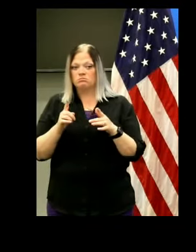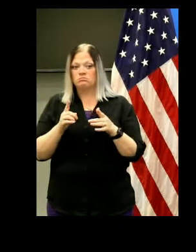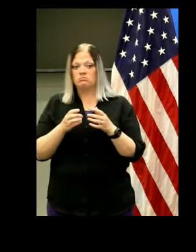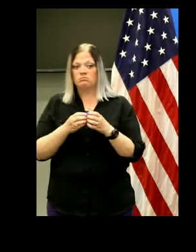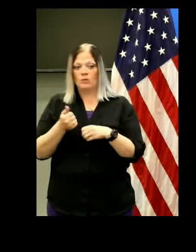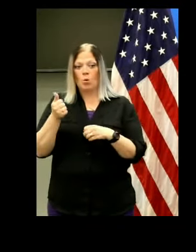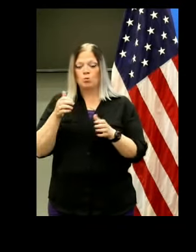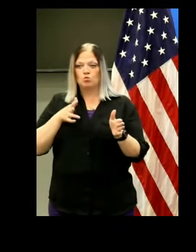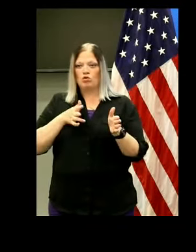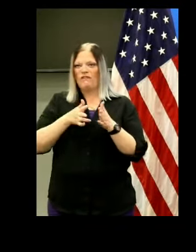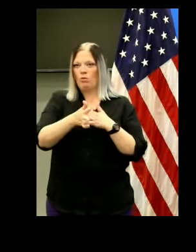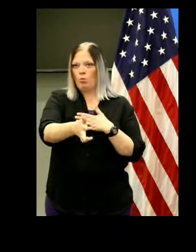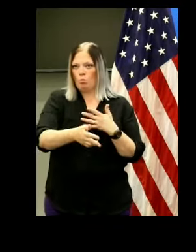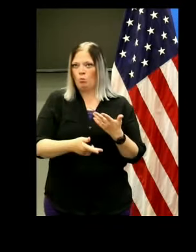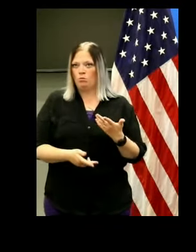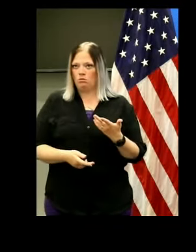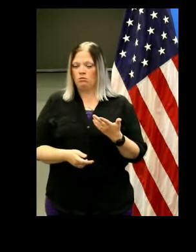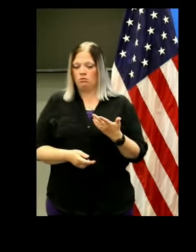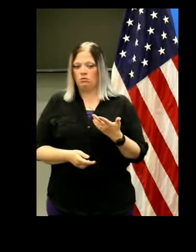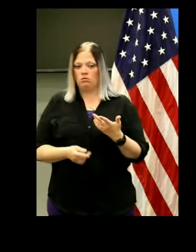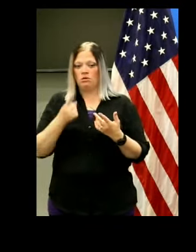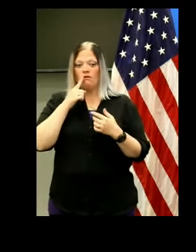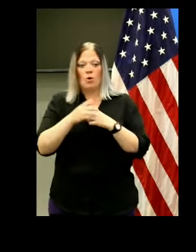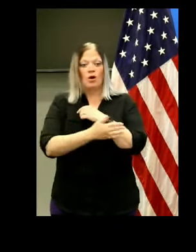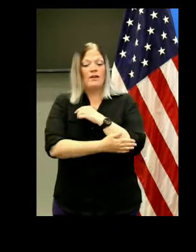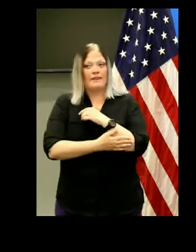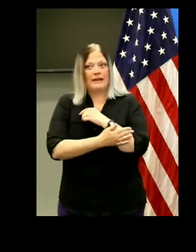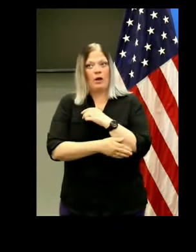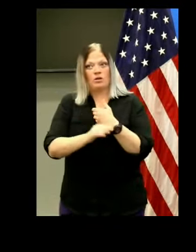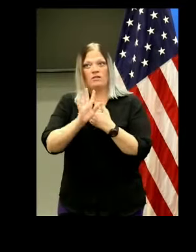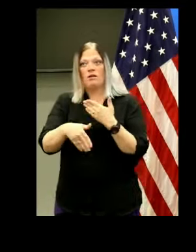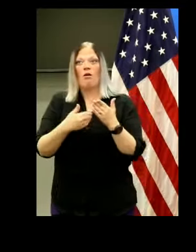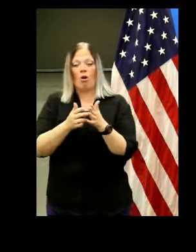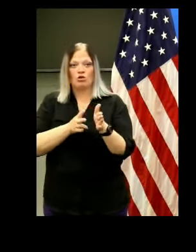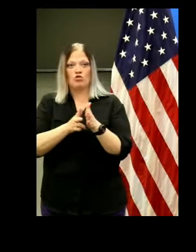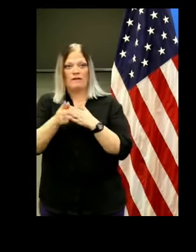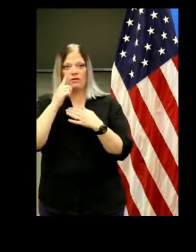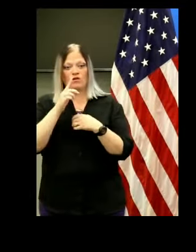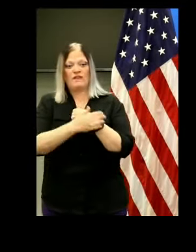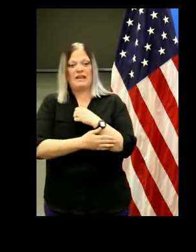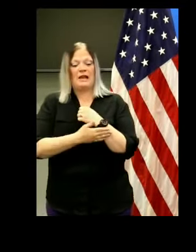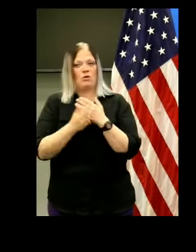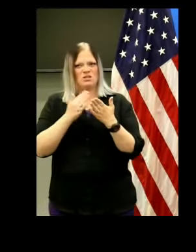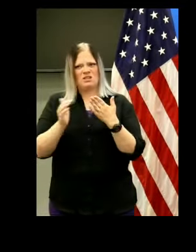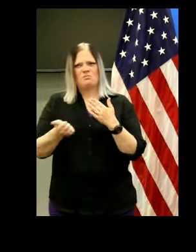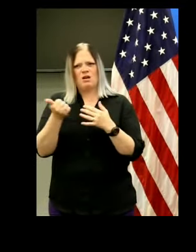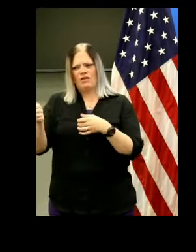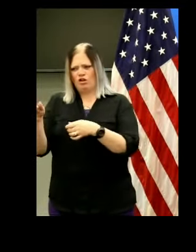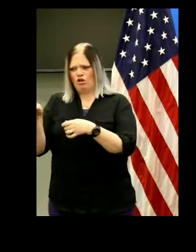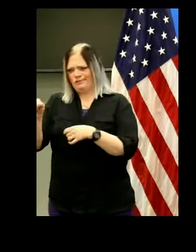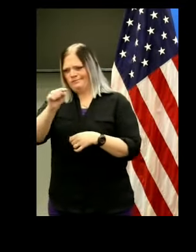of them are drive-through for the county. They're actually all drive-through for the county. There's some other locations that might